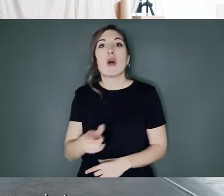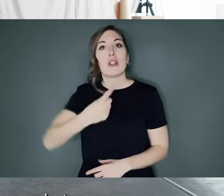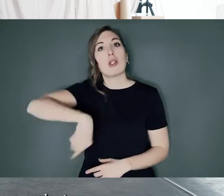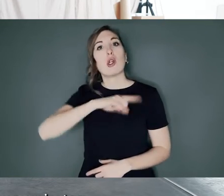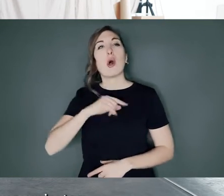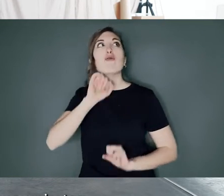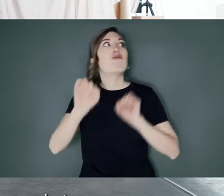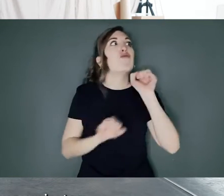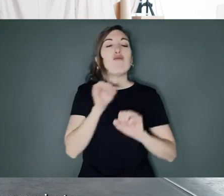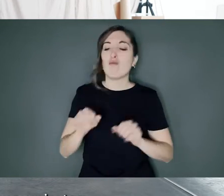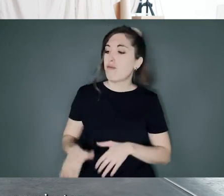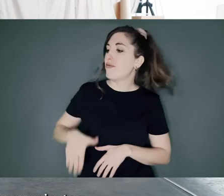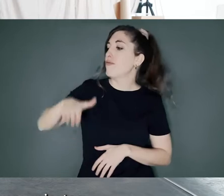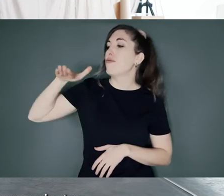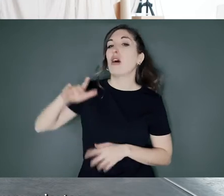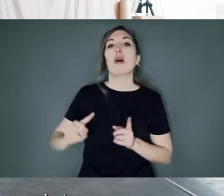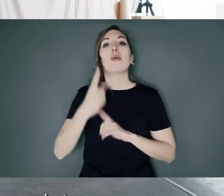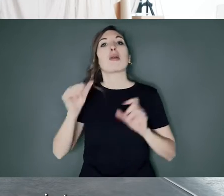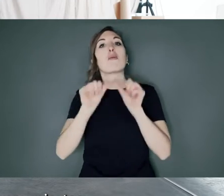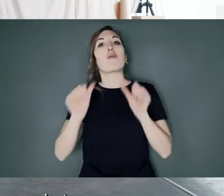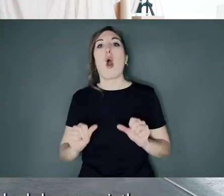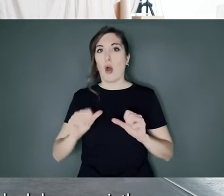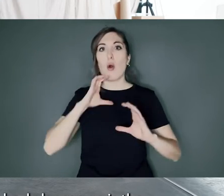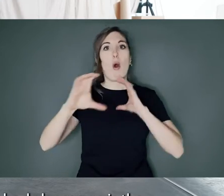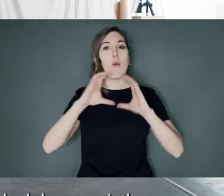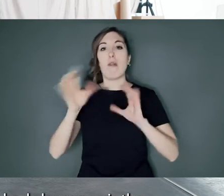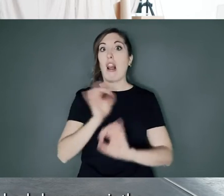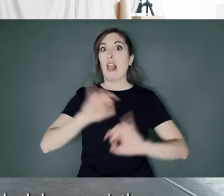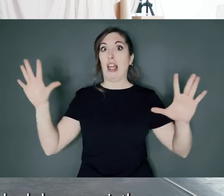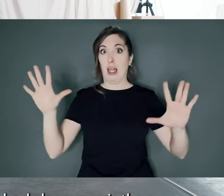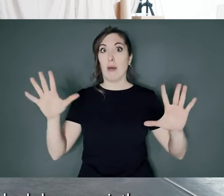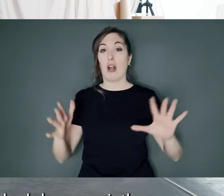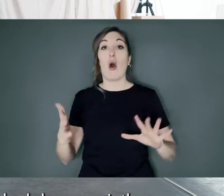And this is the first way I communicated with my family in a physical language.